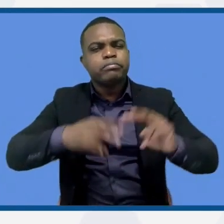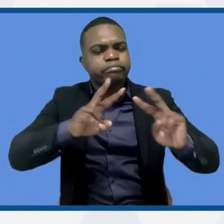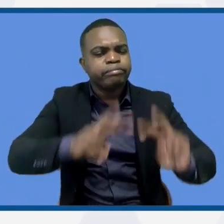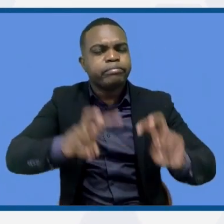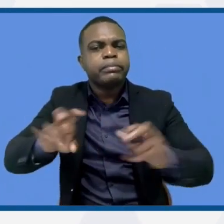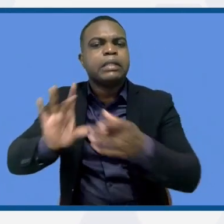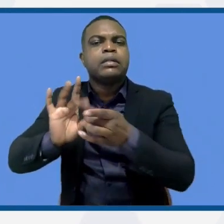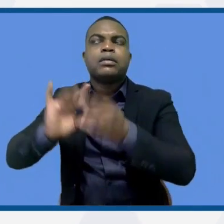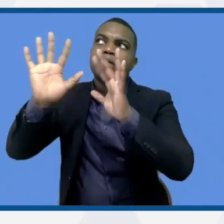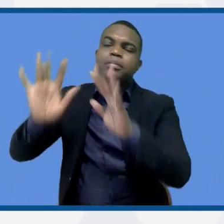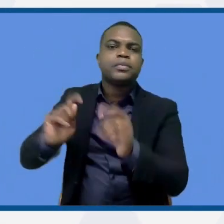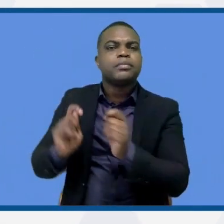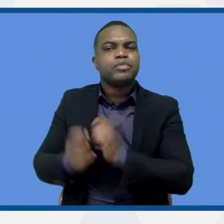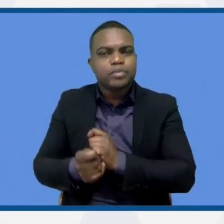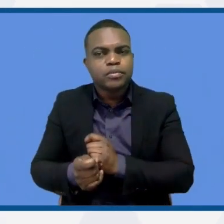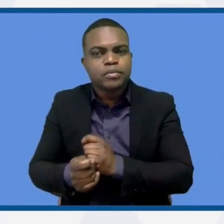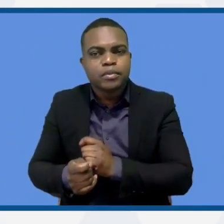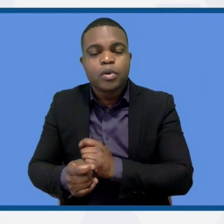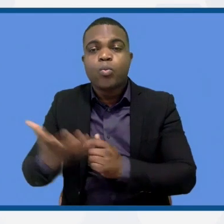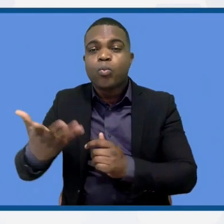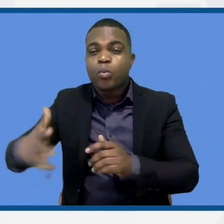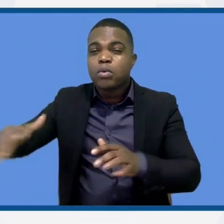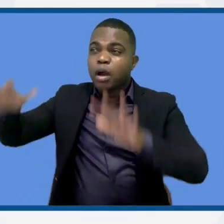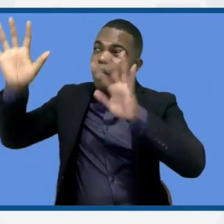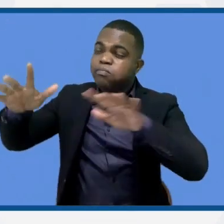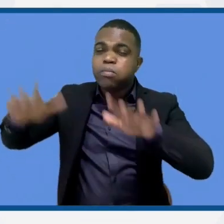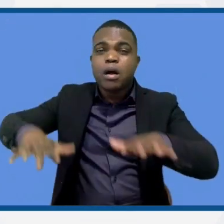the infrastructure of all the sectors that I just mentioned, and